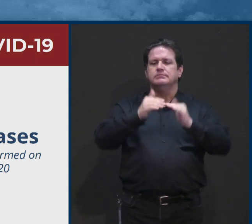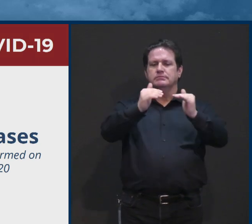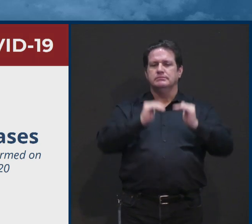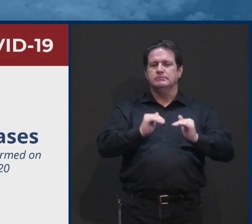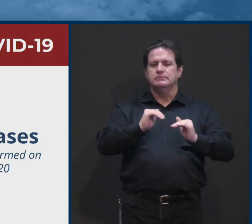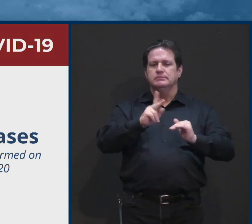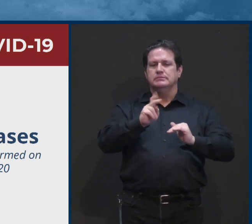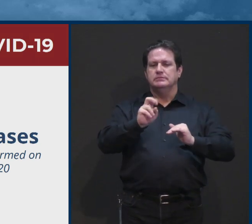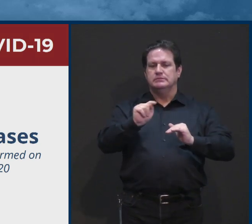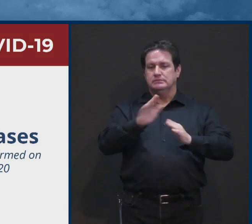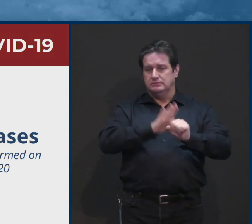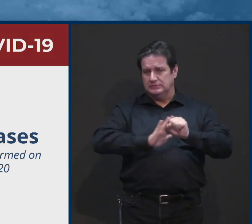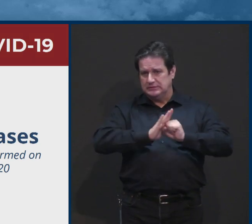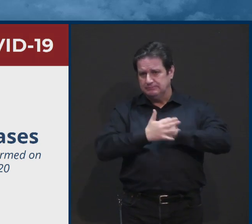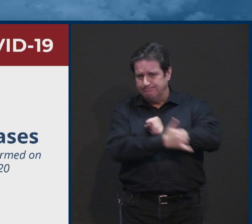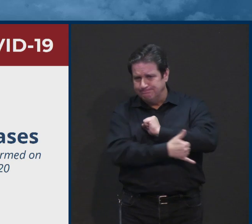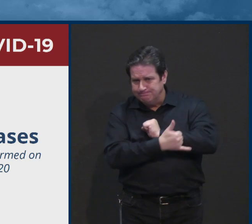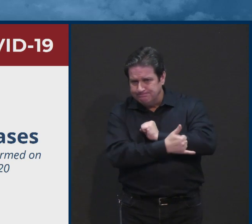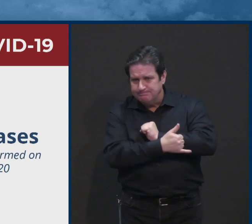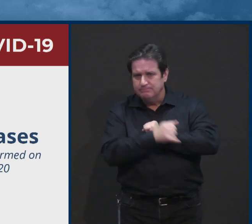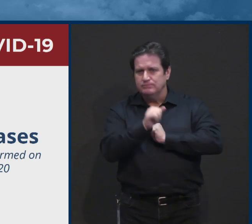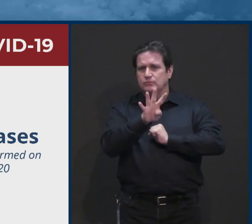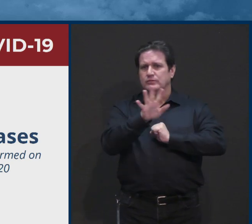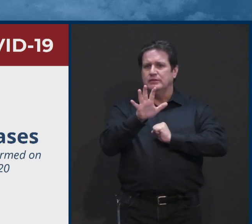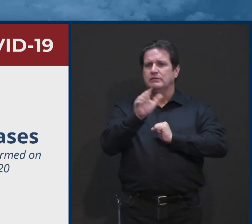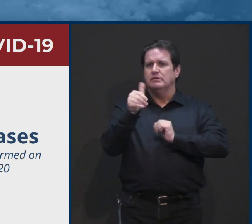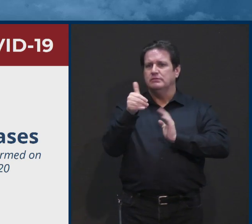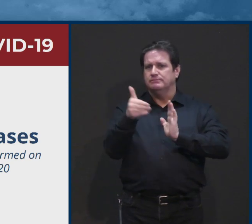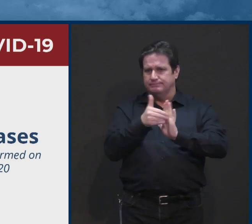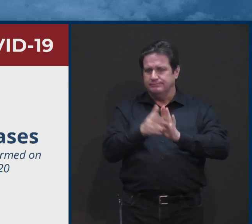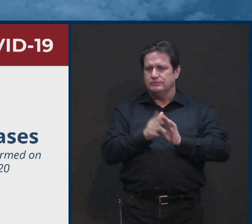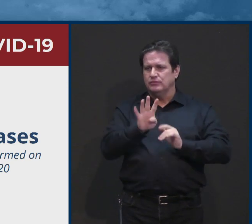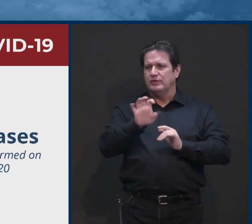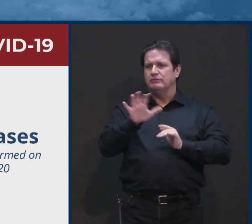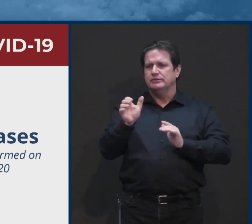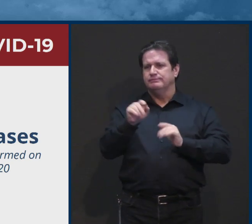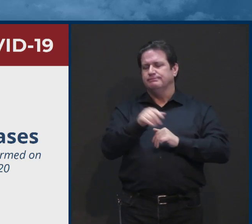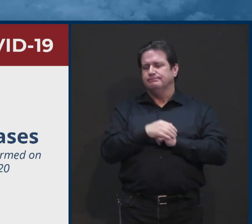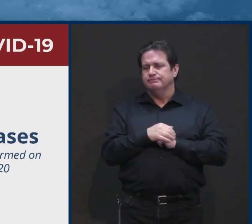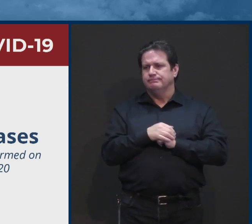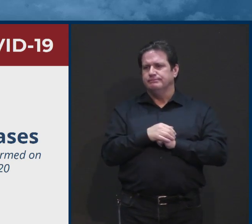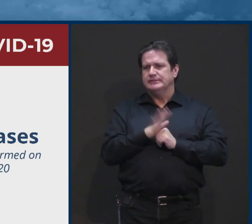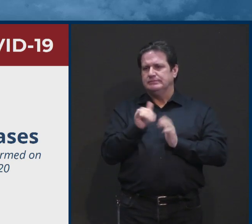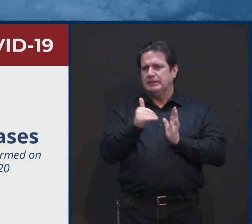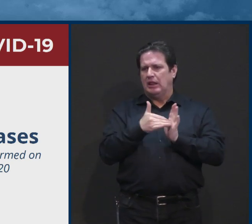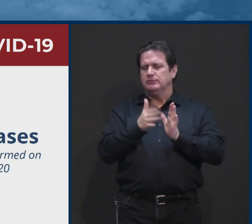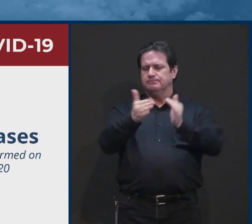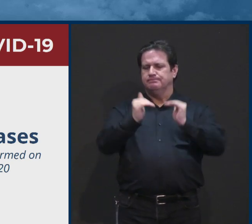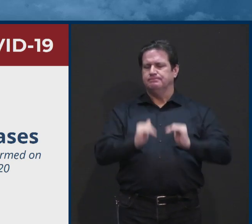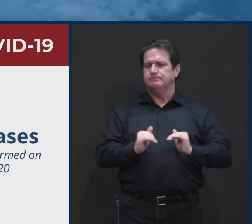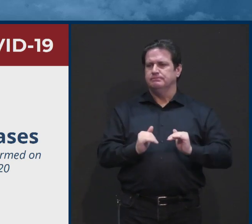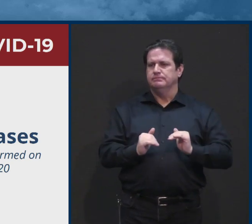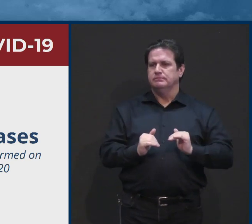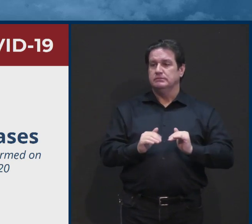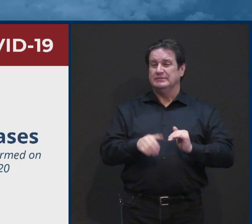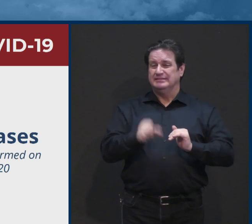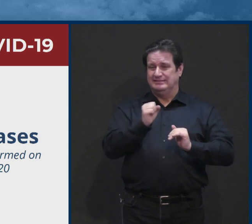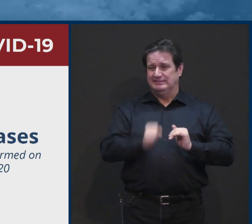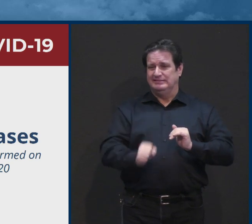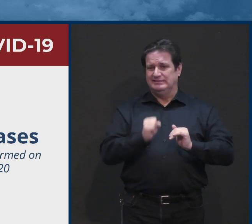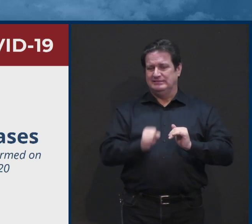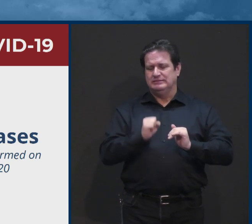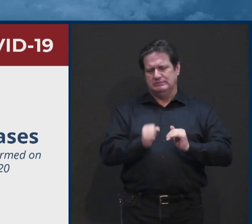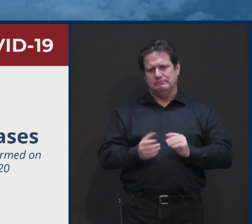County, 4,500, and then in Sussex County, again, where we have the greatest